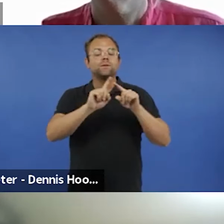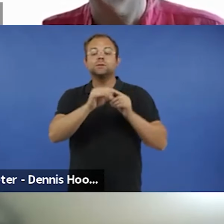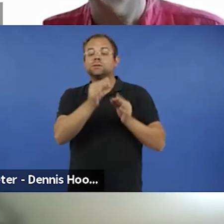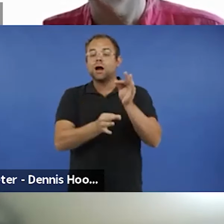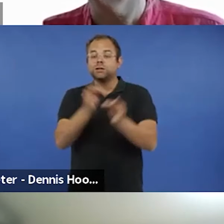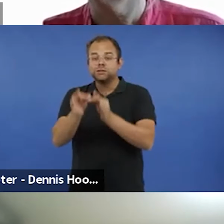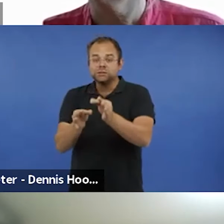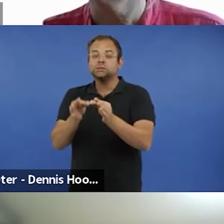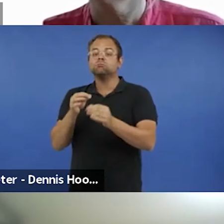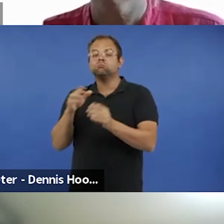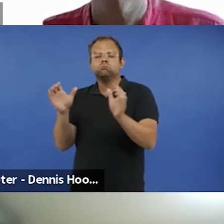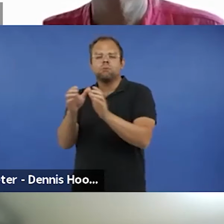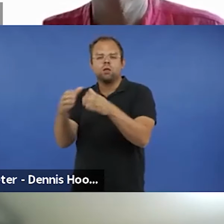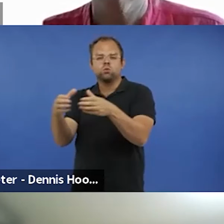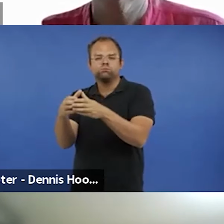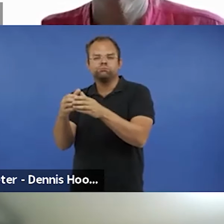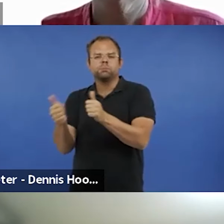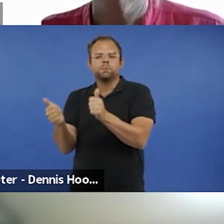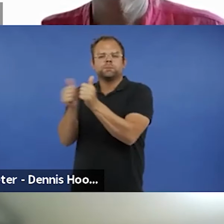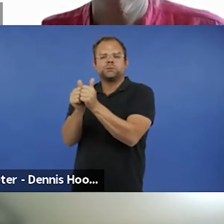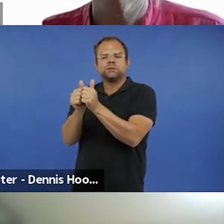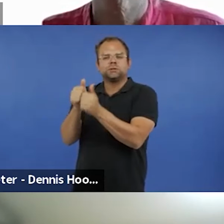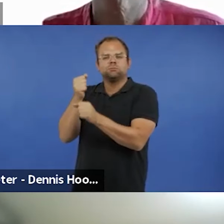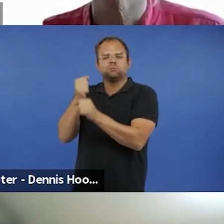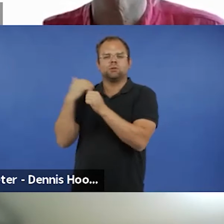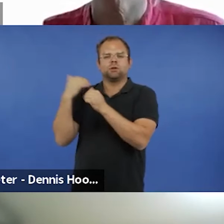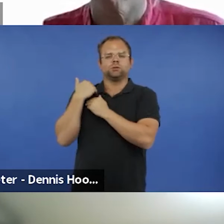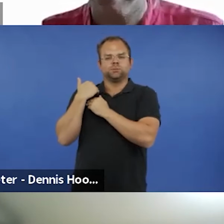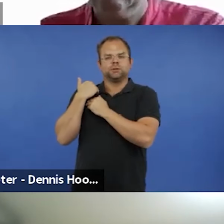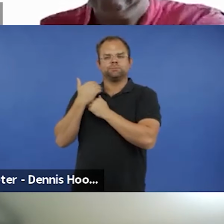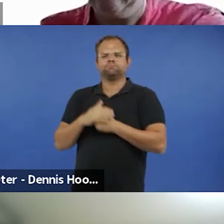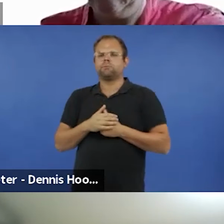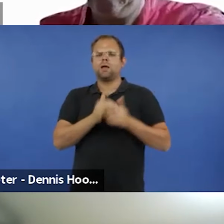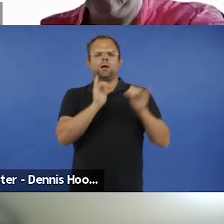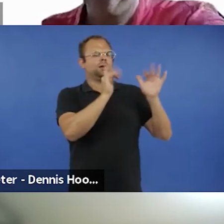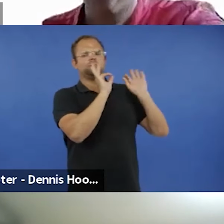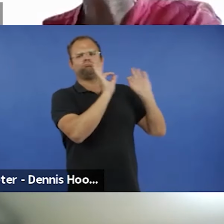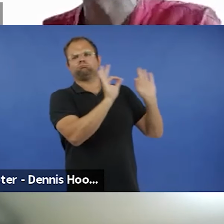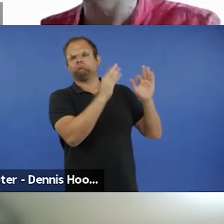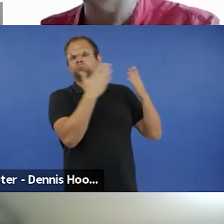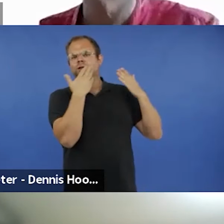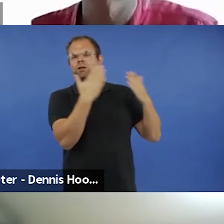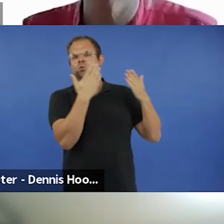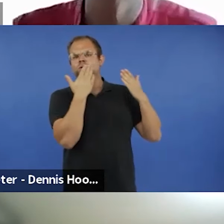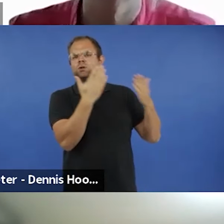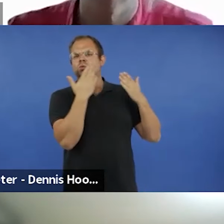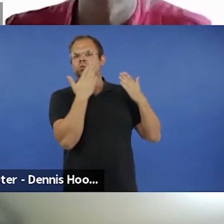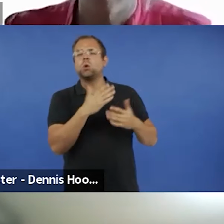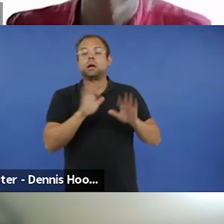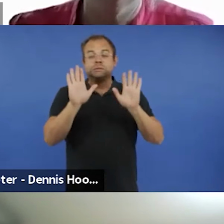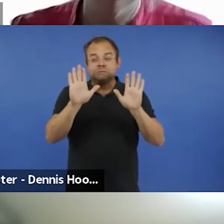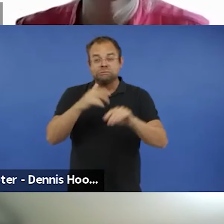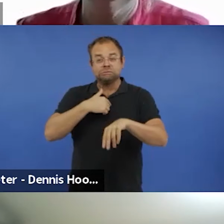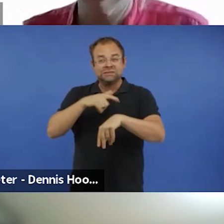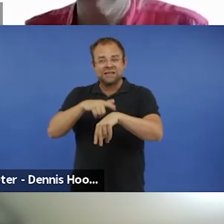Excellent. Thank you. We are just a few minutes over on time, so I'm going to just pass over to